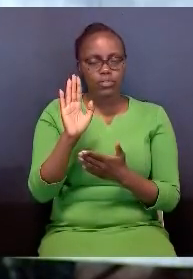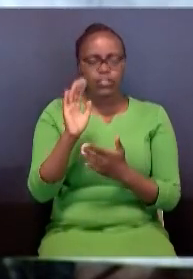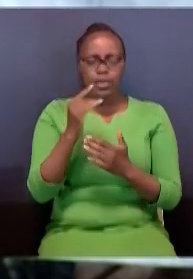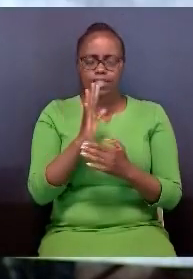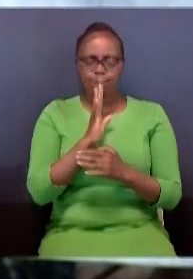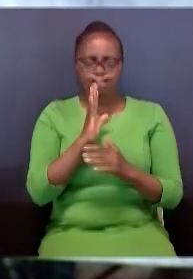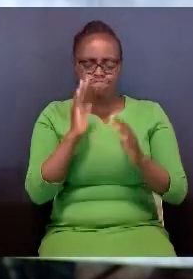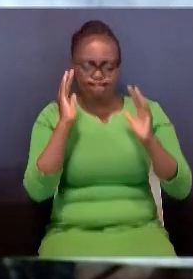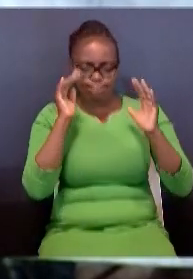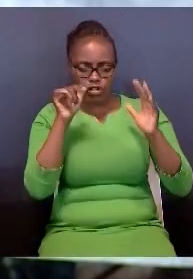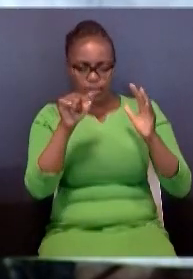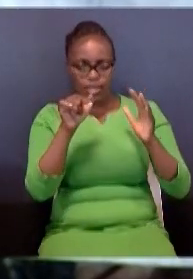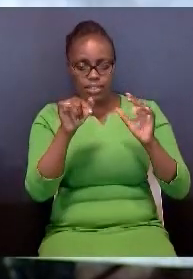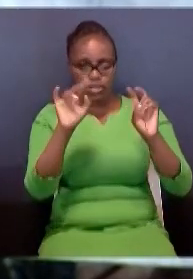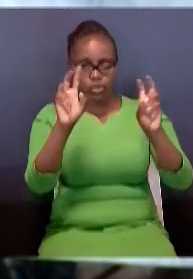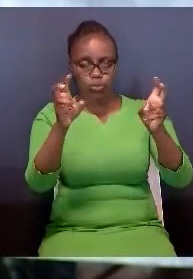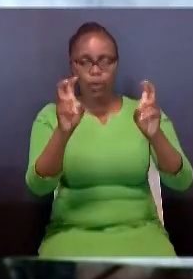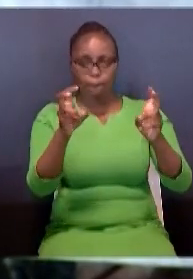that.